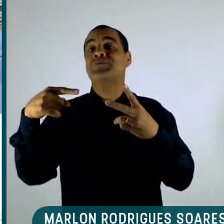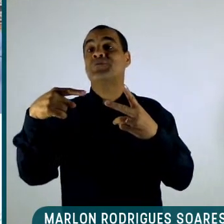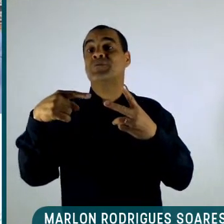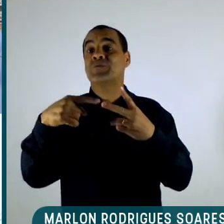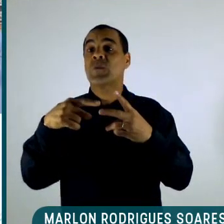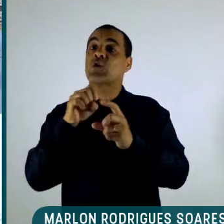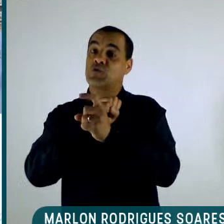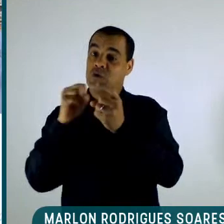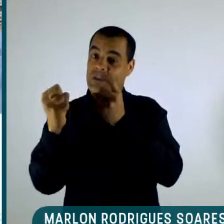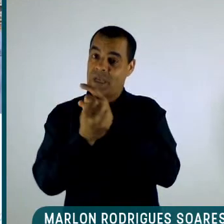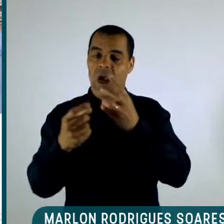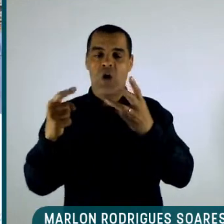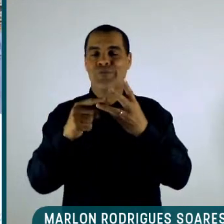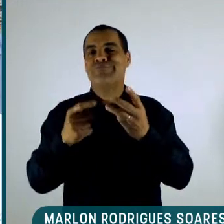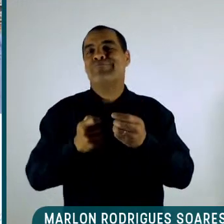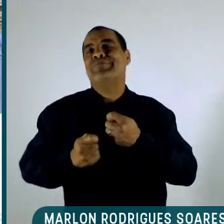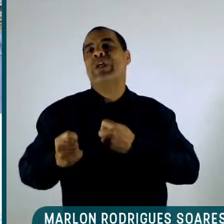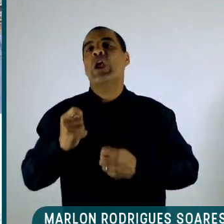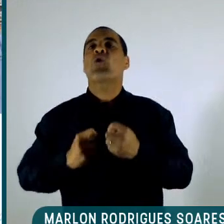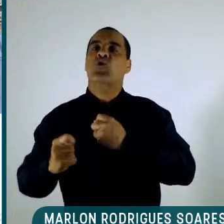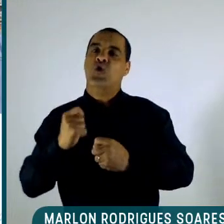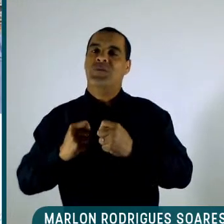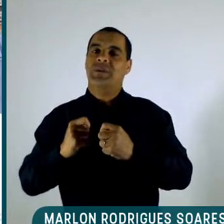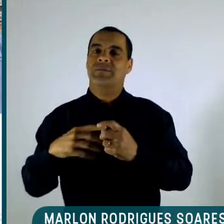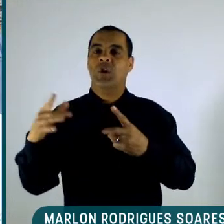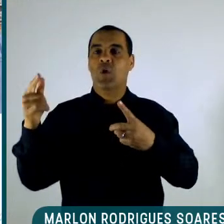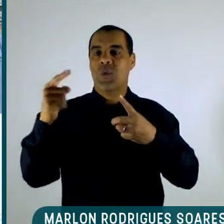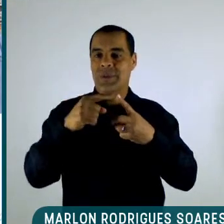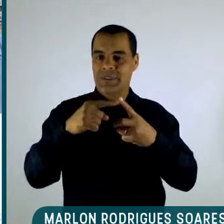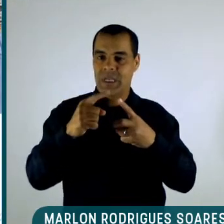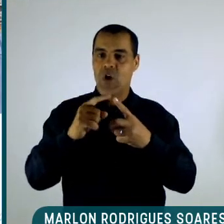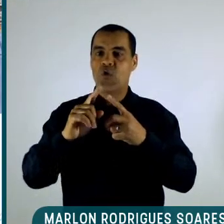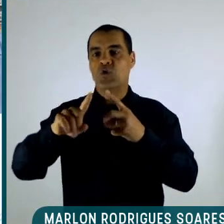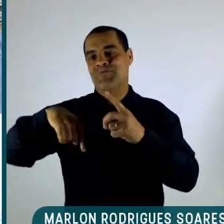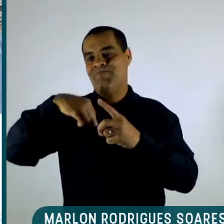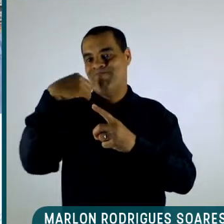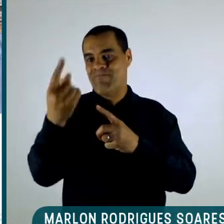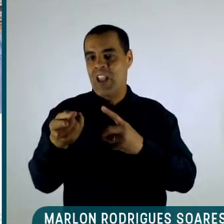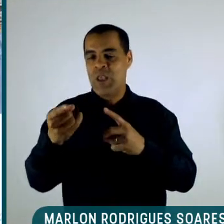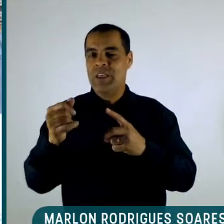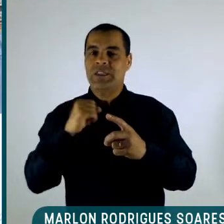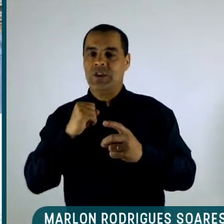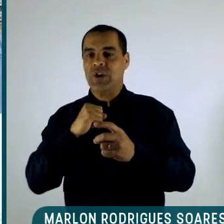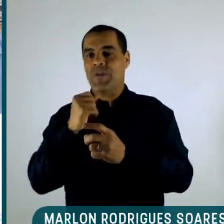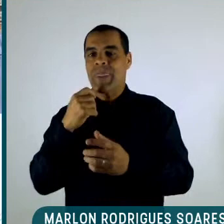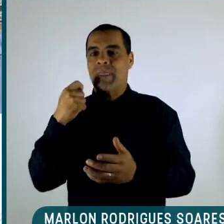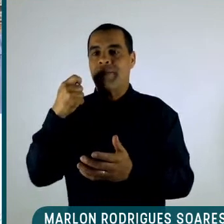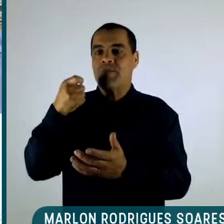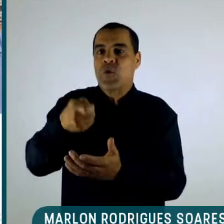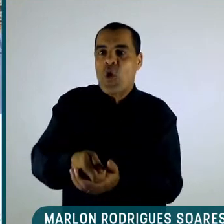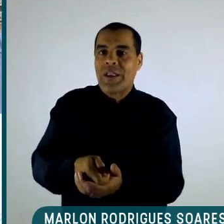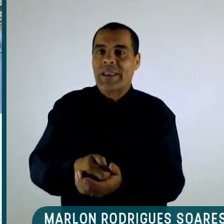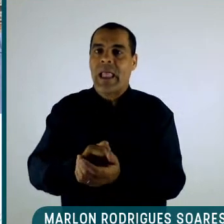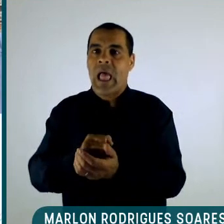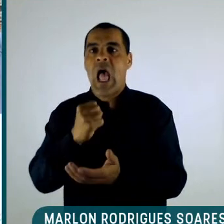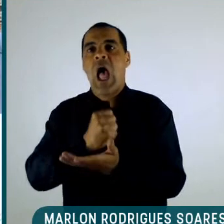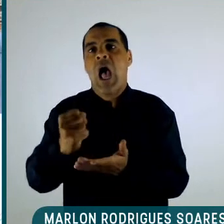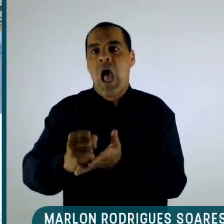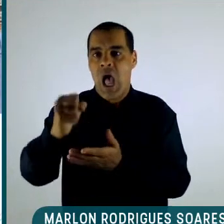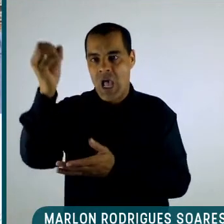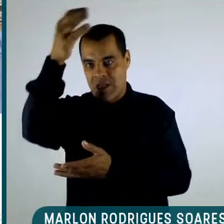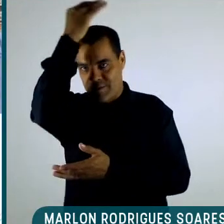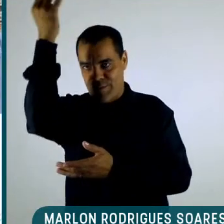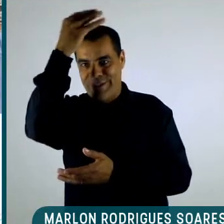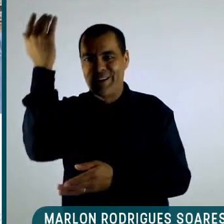as healthcare, social issue, and economic issues. So for healthcare, we decided to hire ambulances,